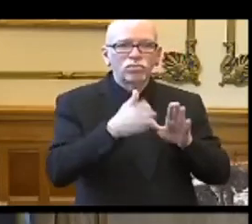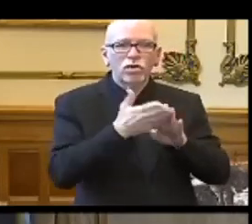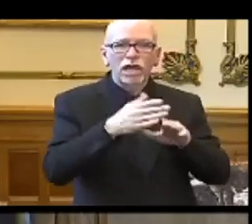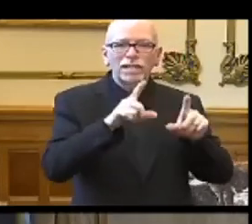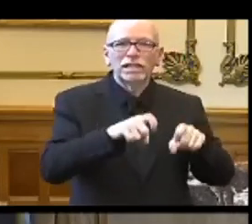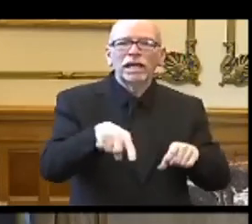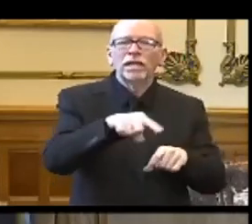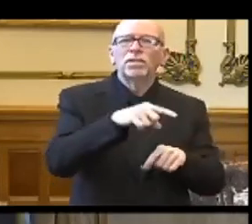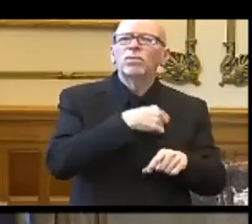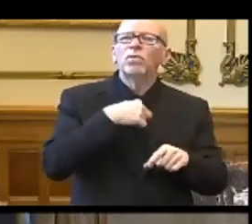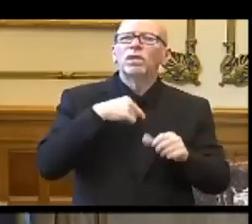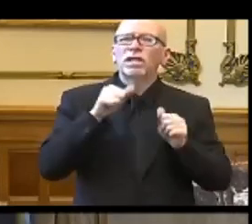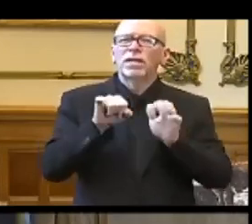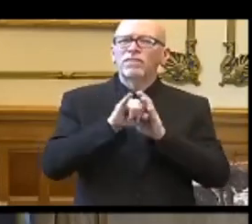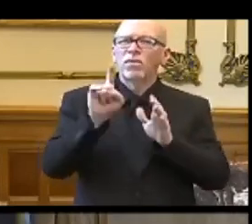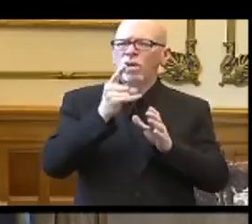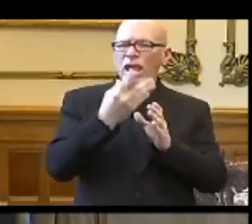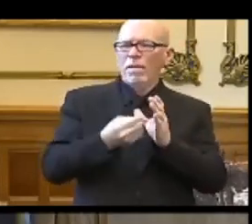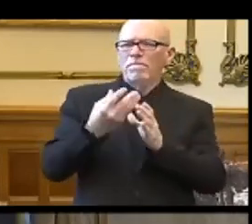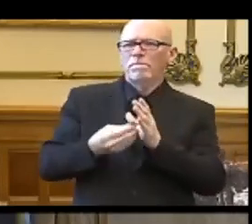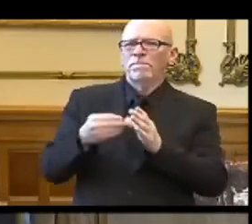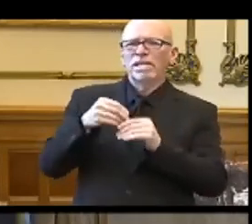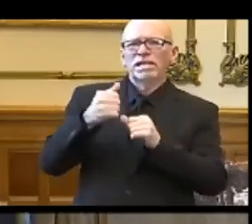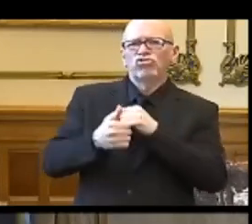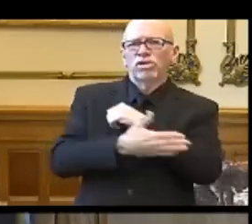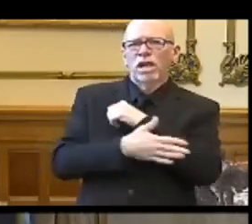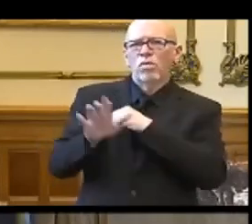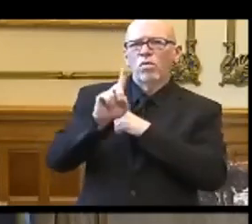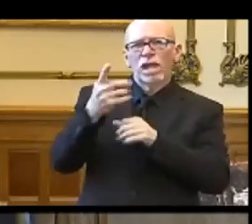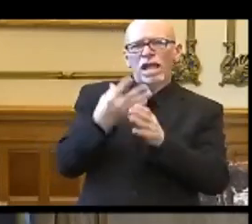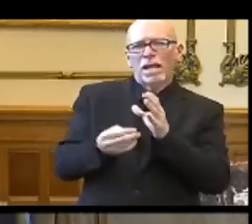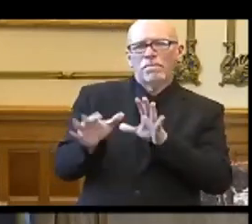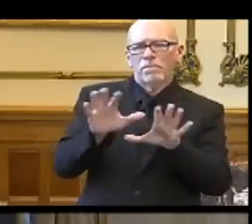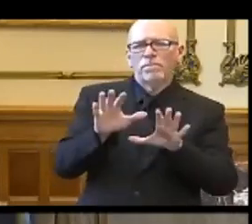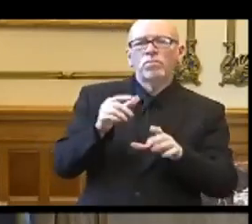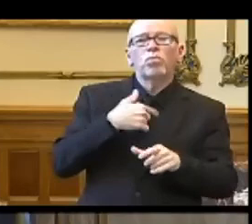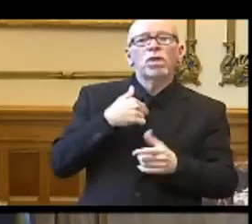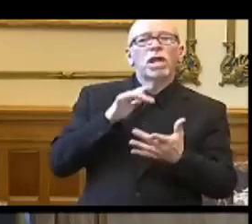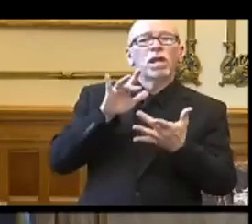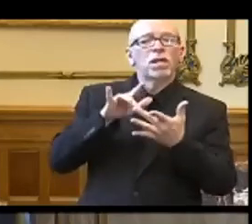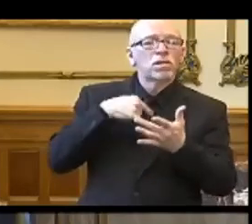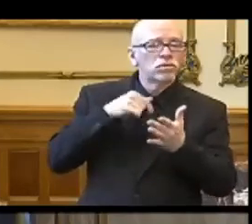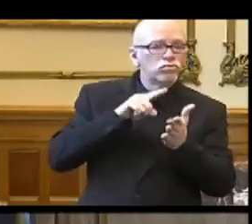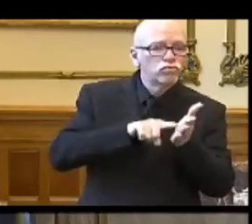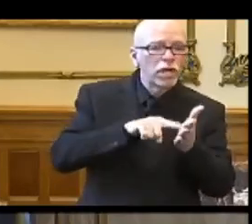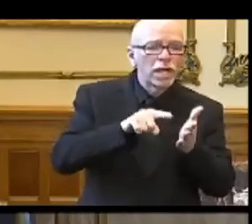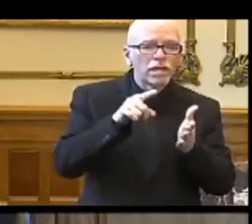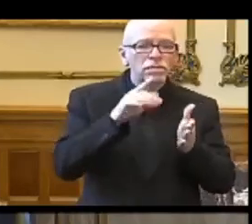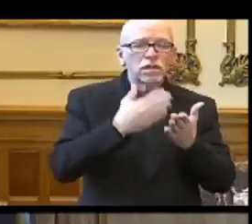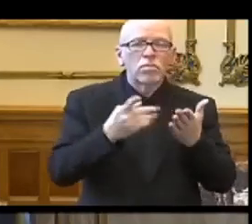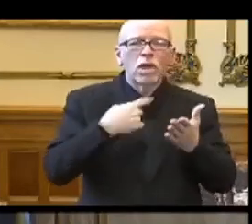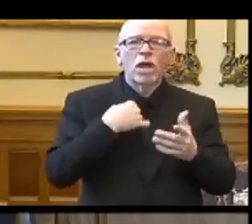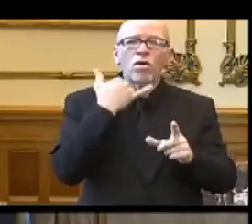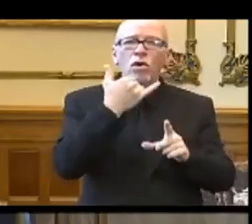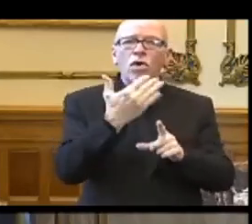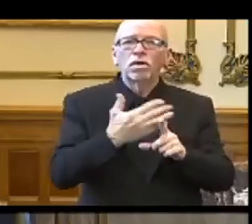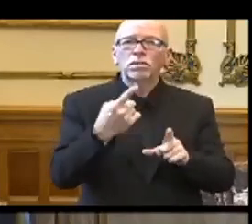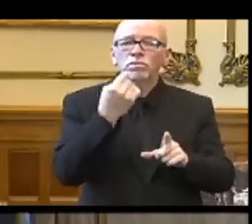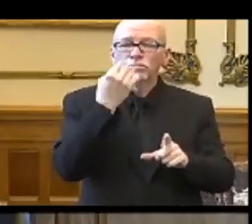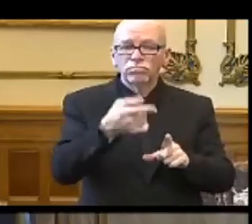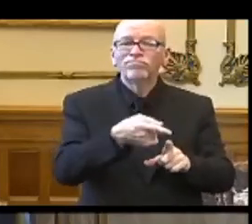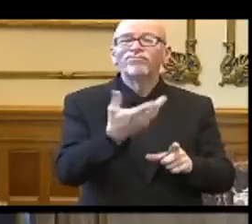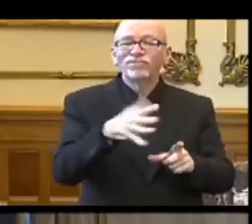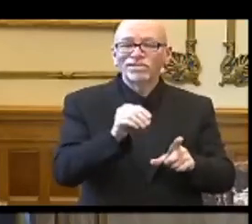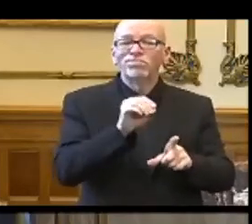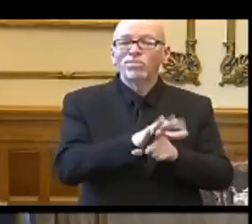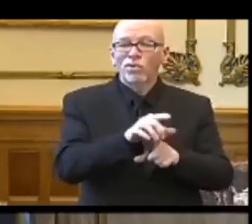then identify those gaps within each county so that when I contact trace someone and I call someone, tell them they've been exposed